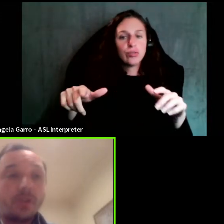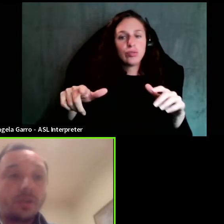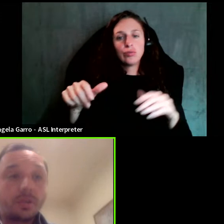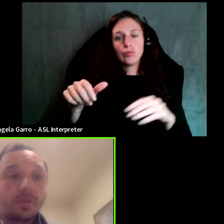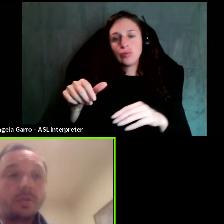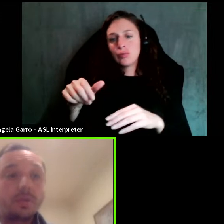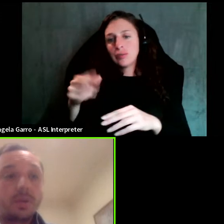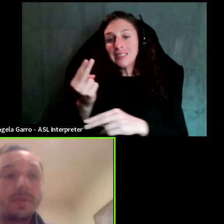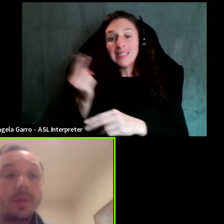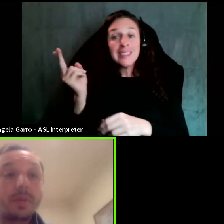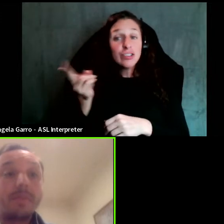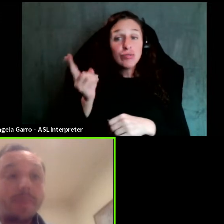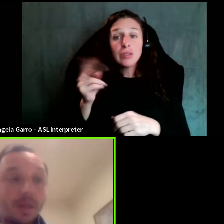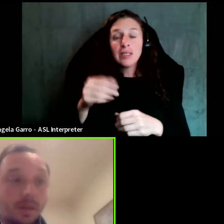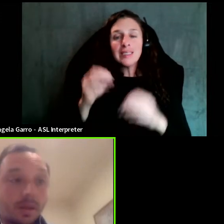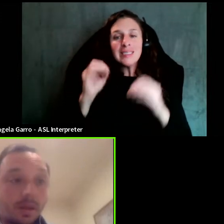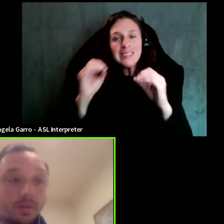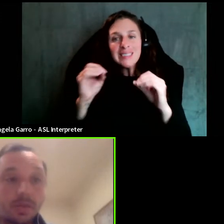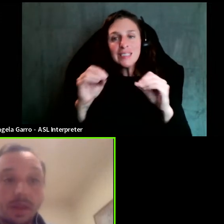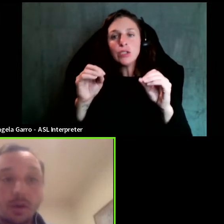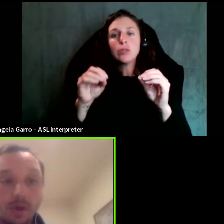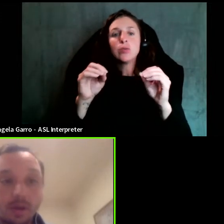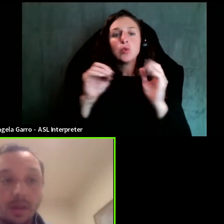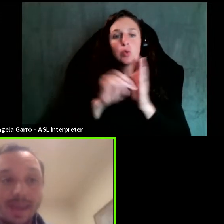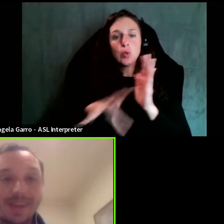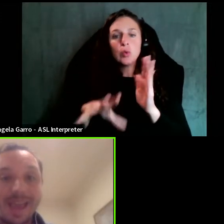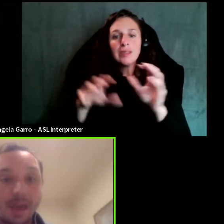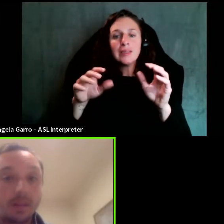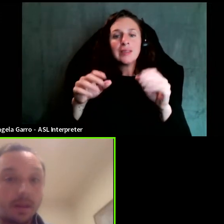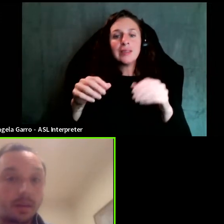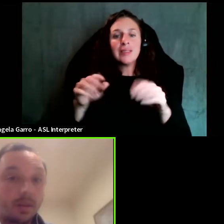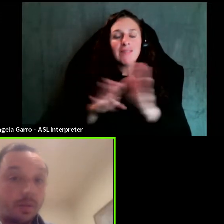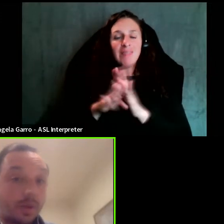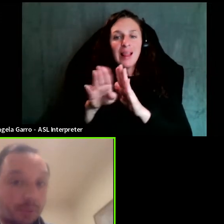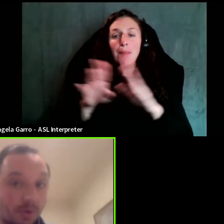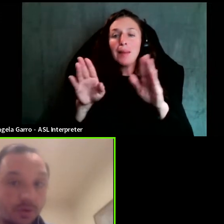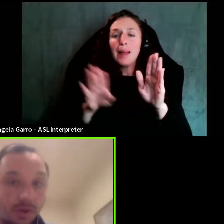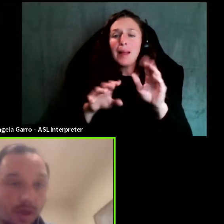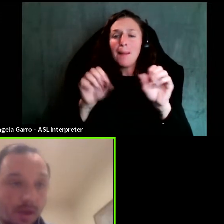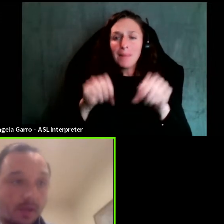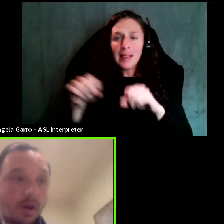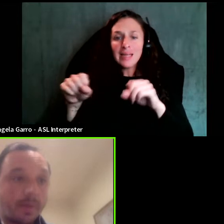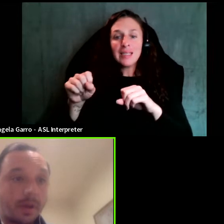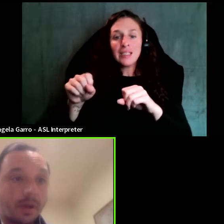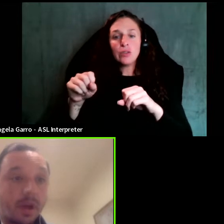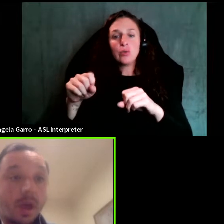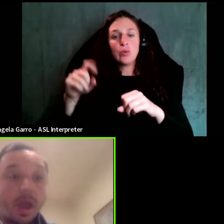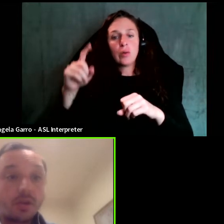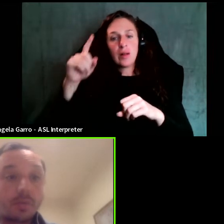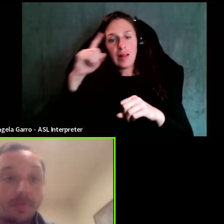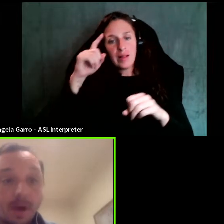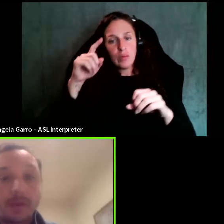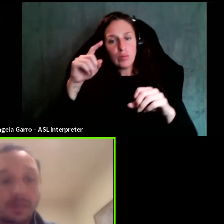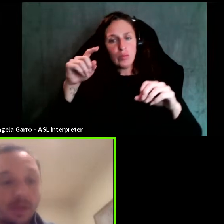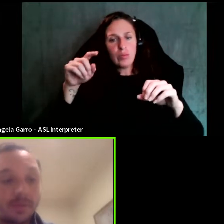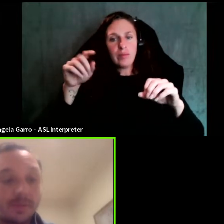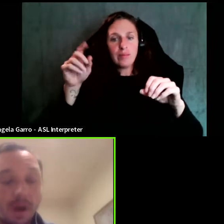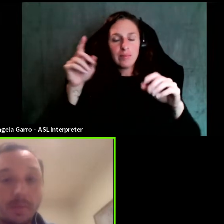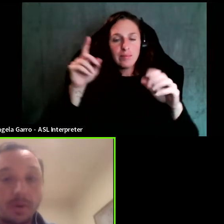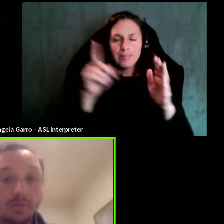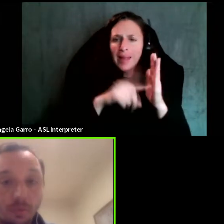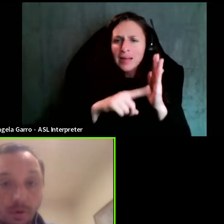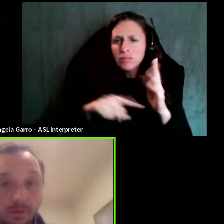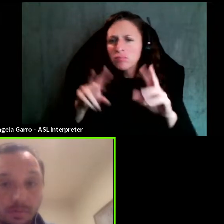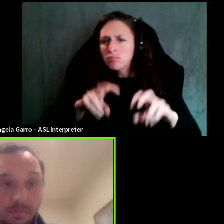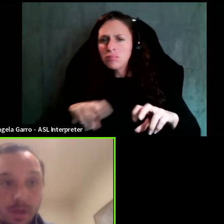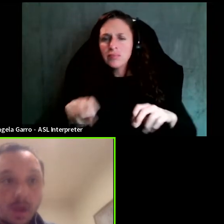to teach the students to develop an ability to think critically and analytically when approaching any topic, and to provide a safe